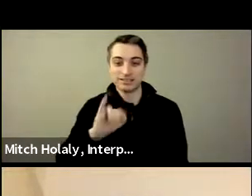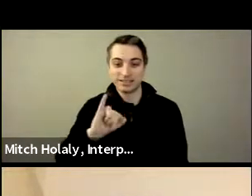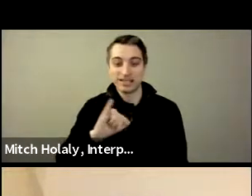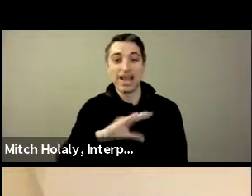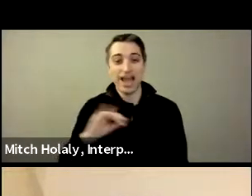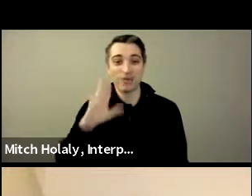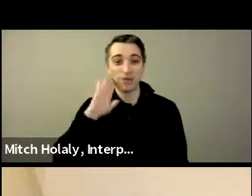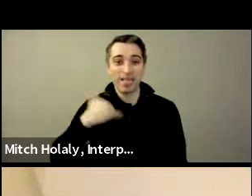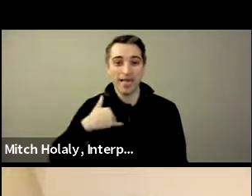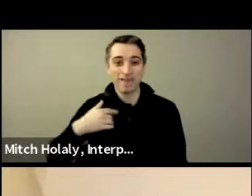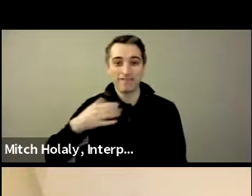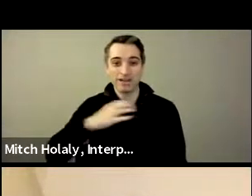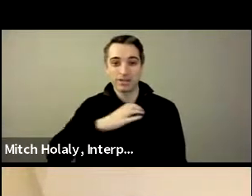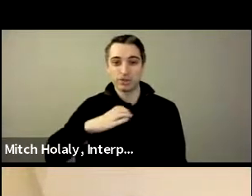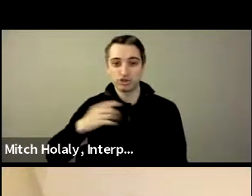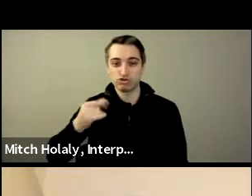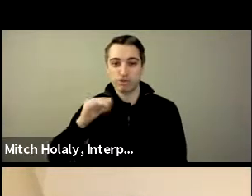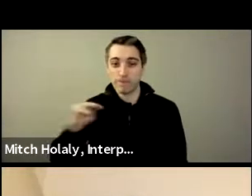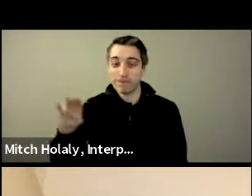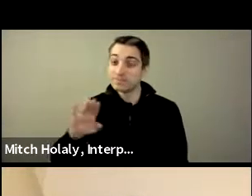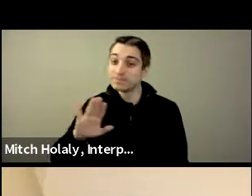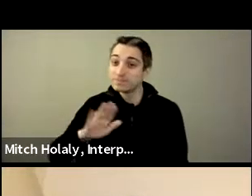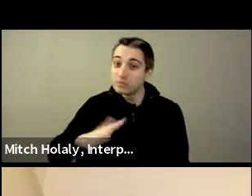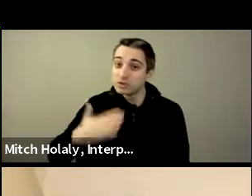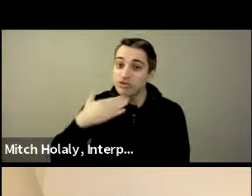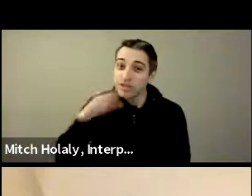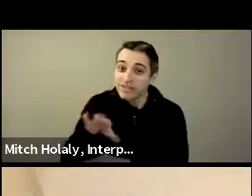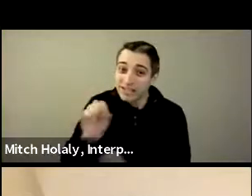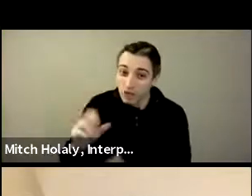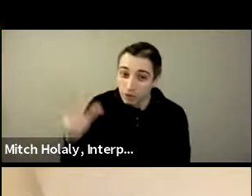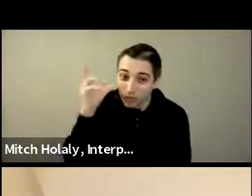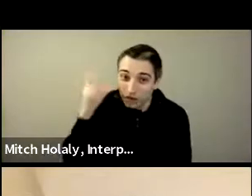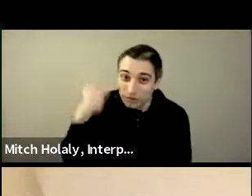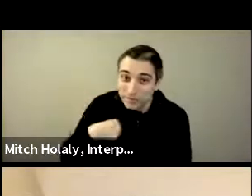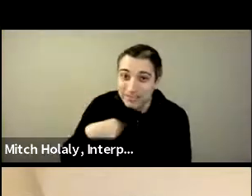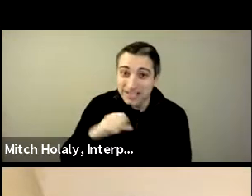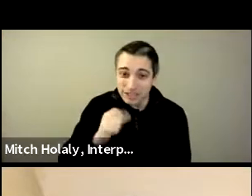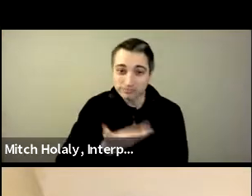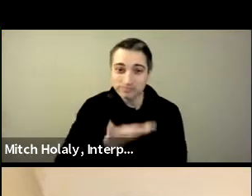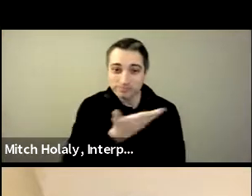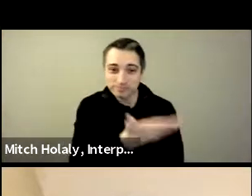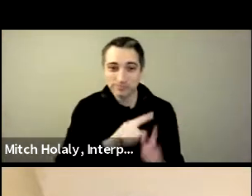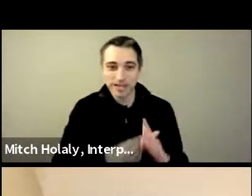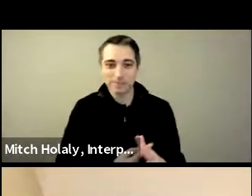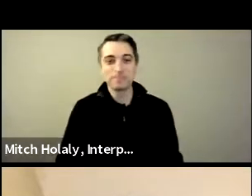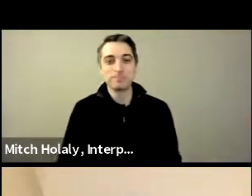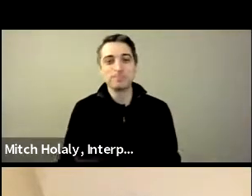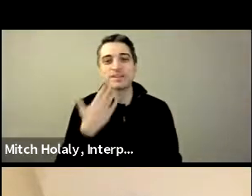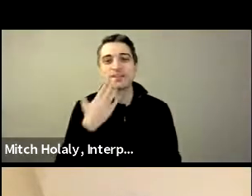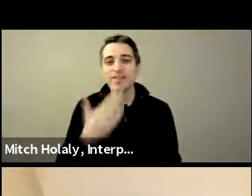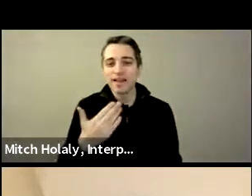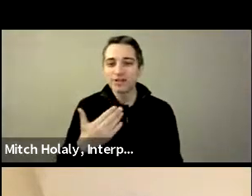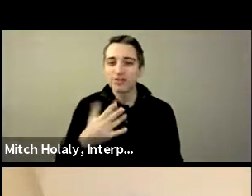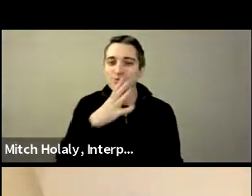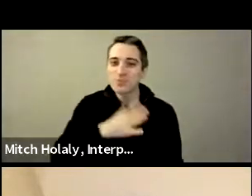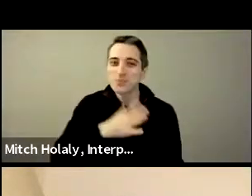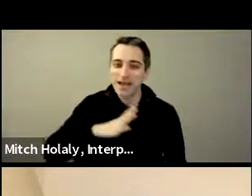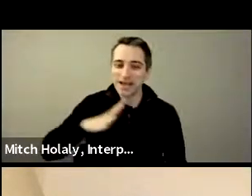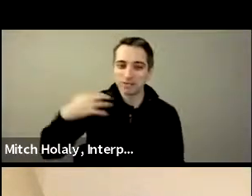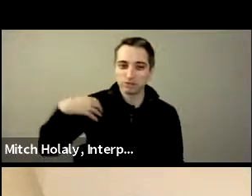Very good. Good evening, Commissioner. Can you all hear me? Yes, we can hear you. You may begin. Thank you, Madam Chair.